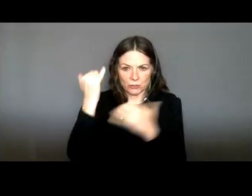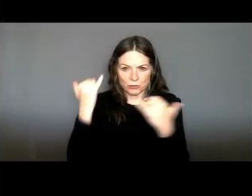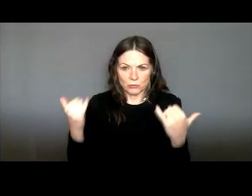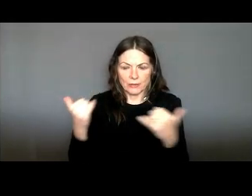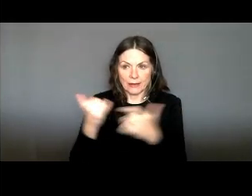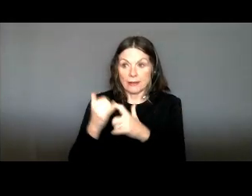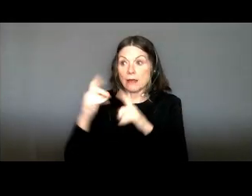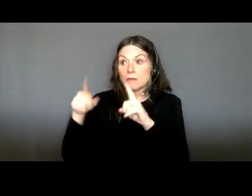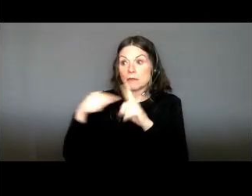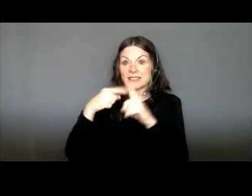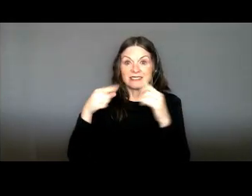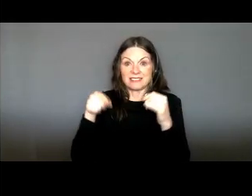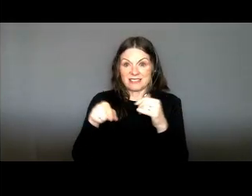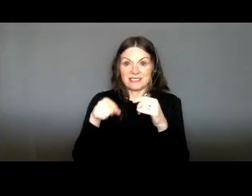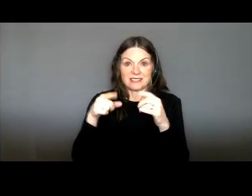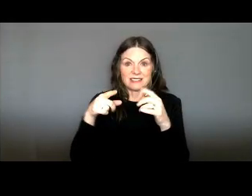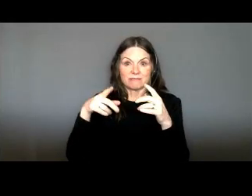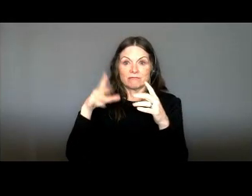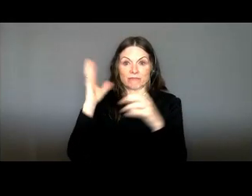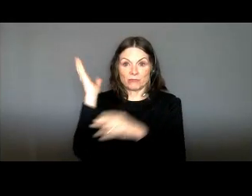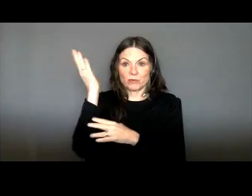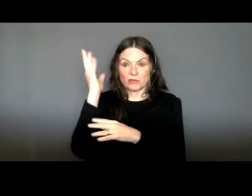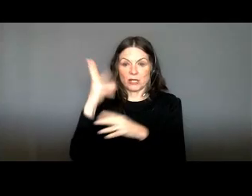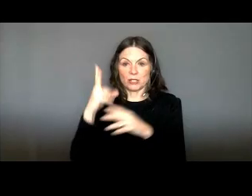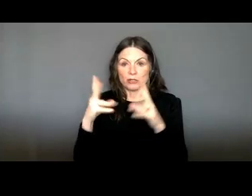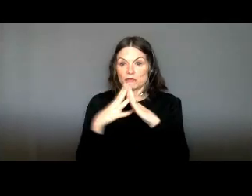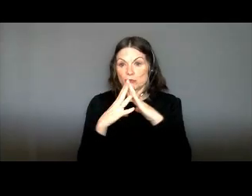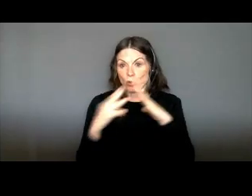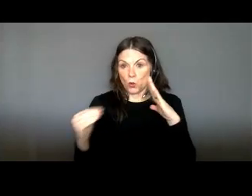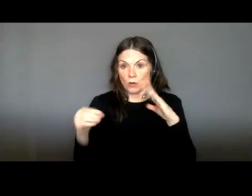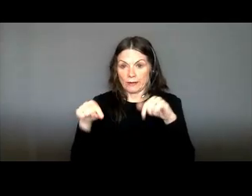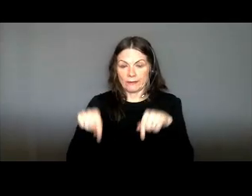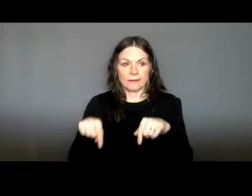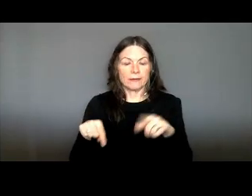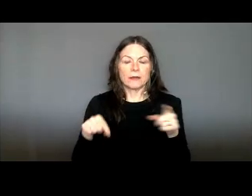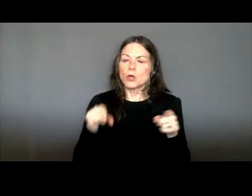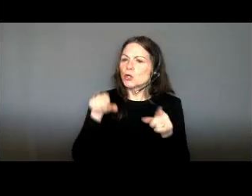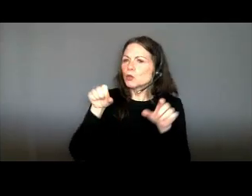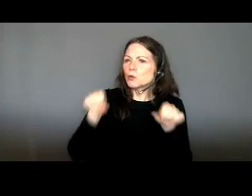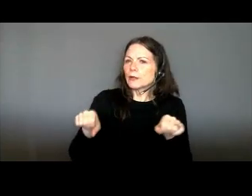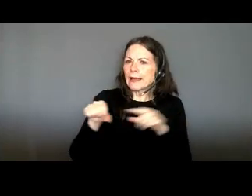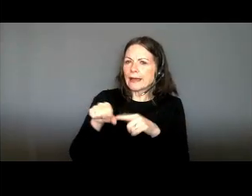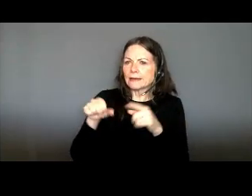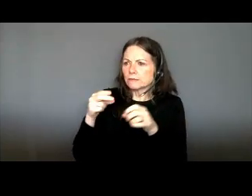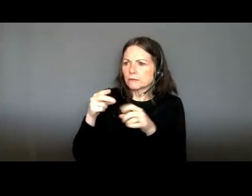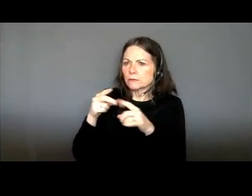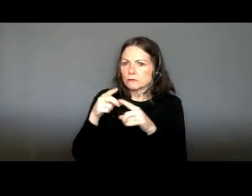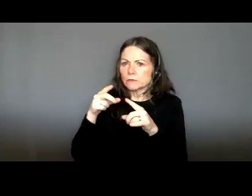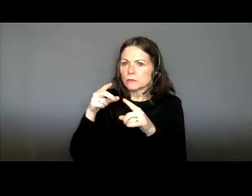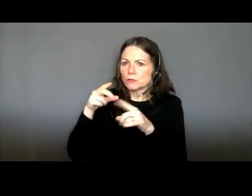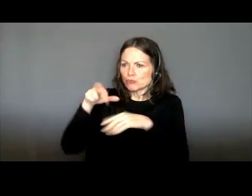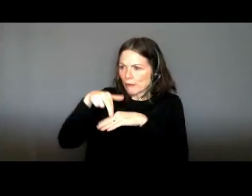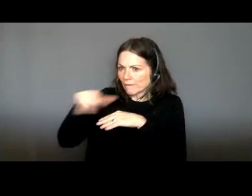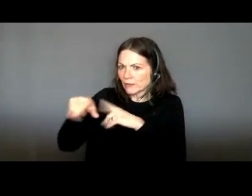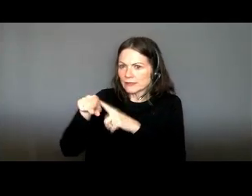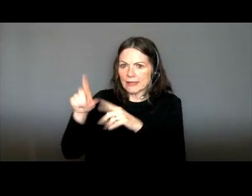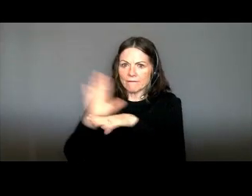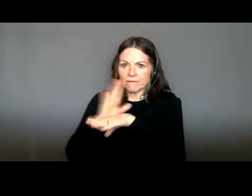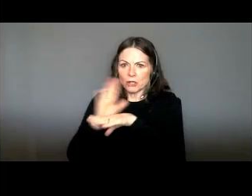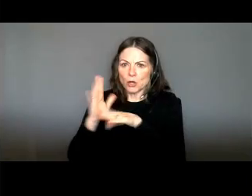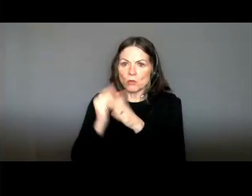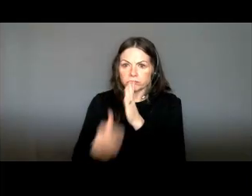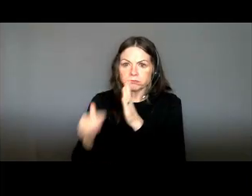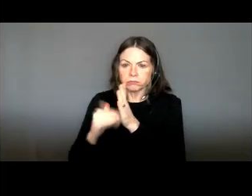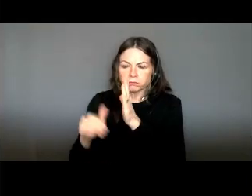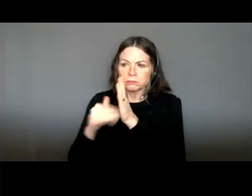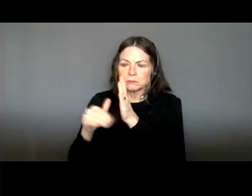this presentation. And you will be able to always reference it whenever you need. And again, I want to encourage